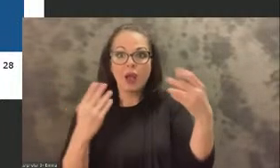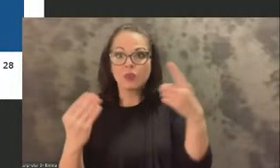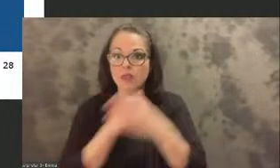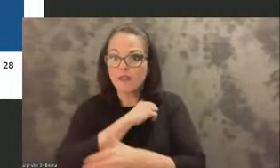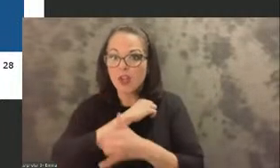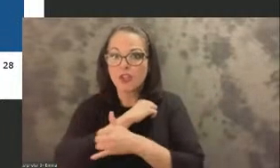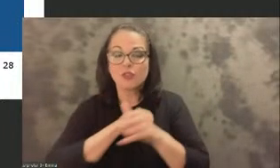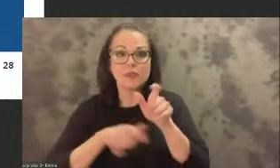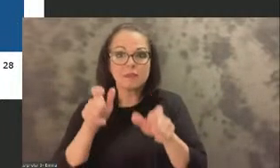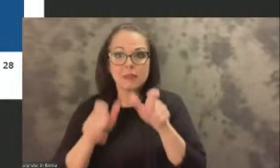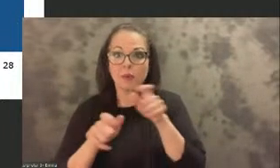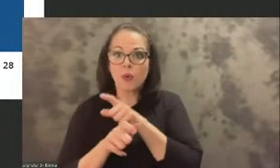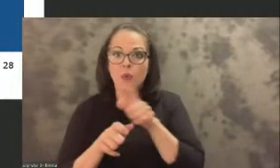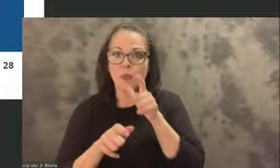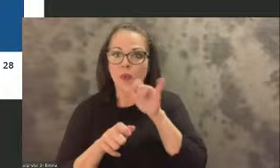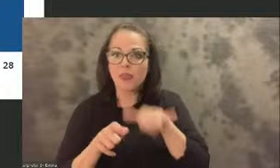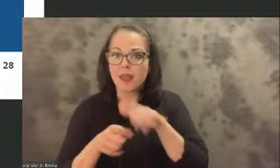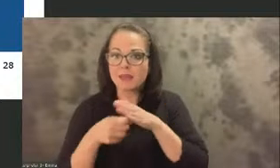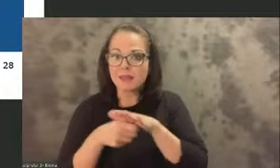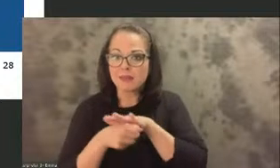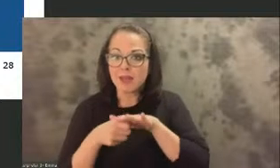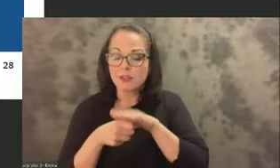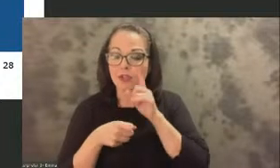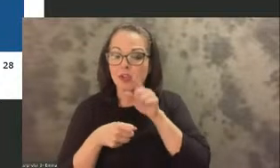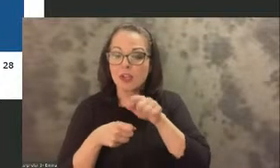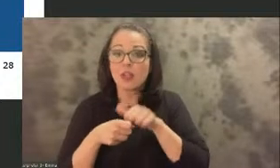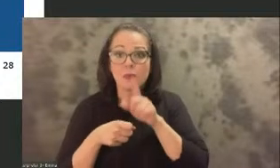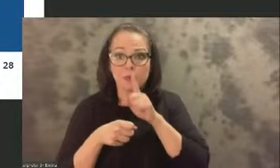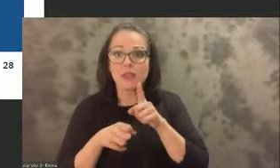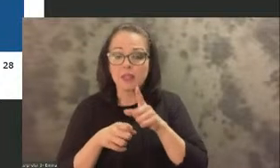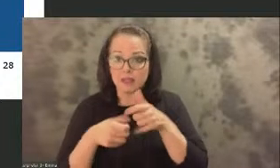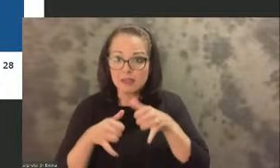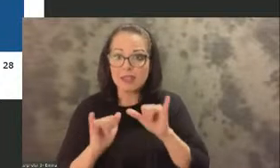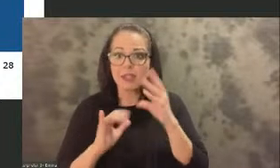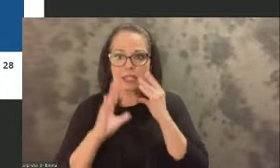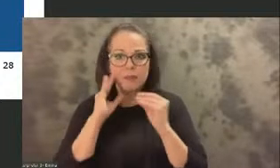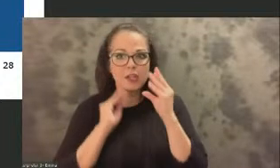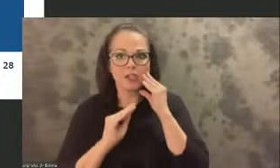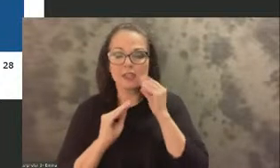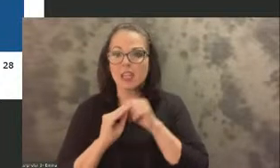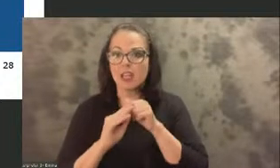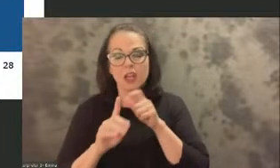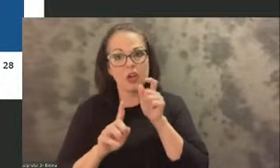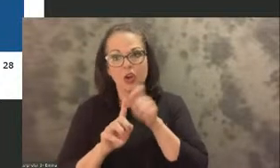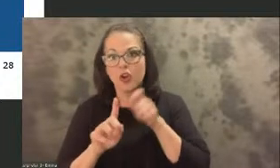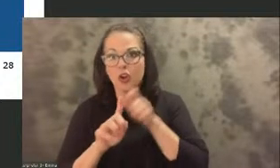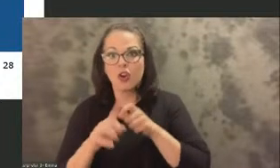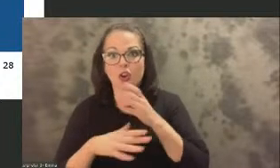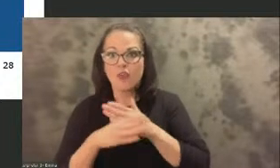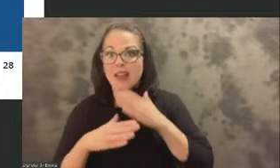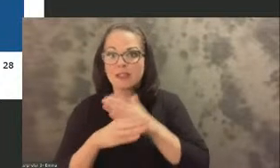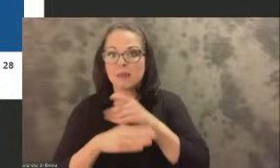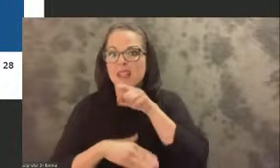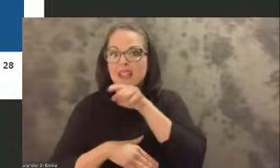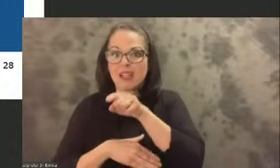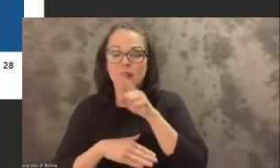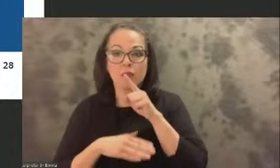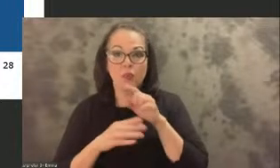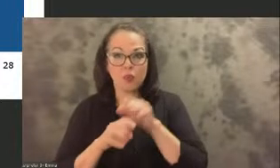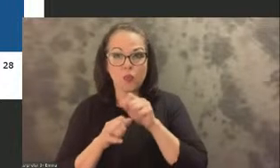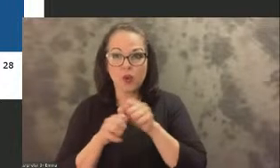healthcare sector who are experiencing increased discrimination and harassment in the workplace because they're seen as